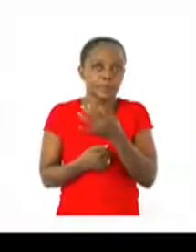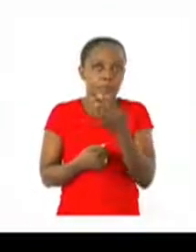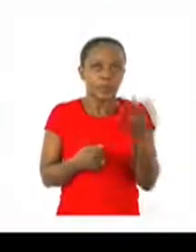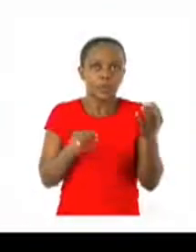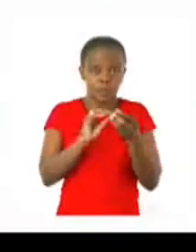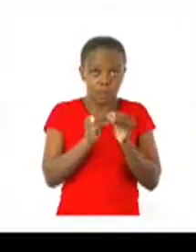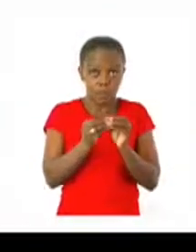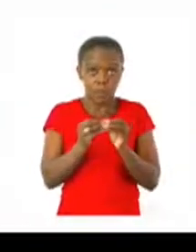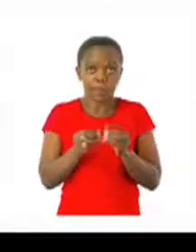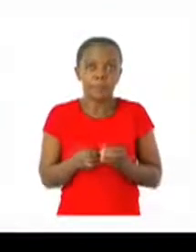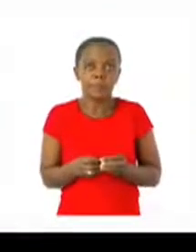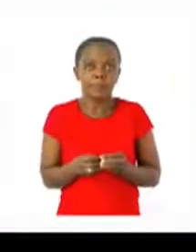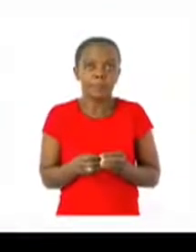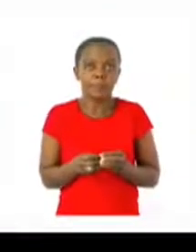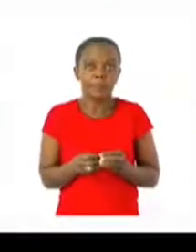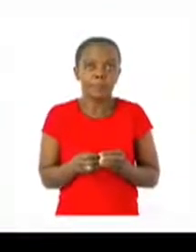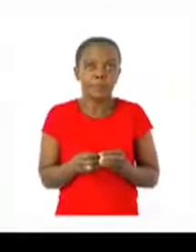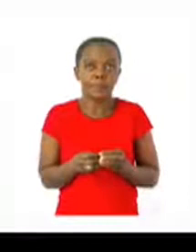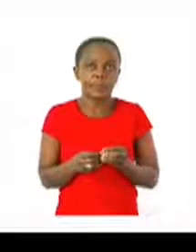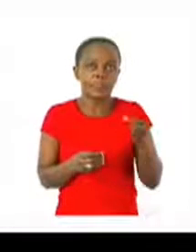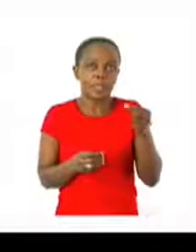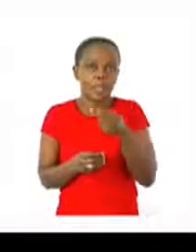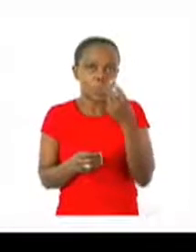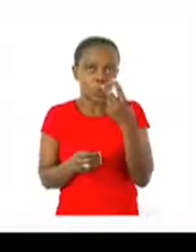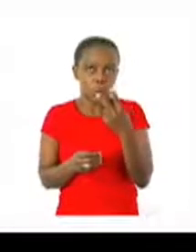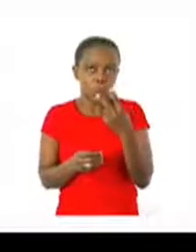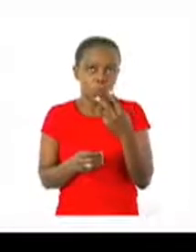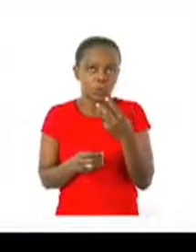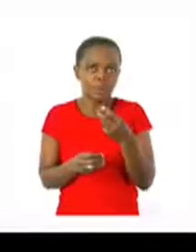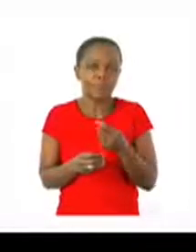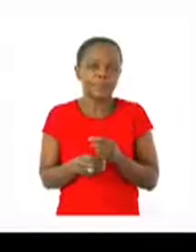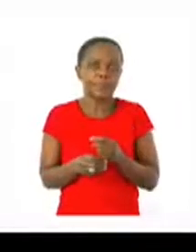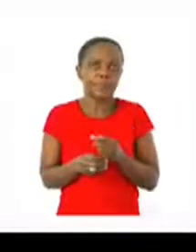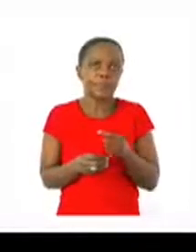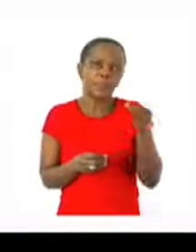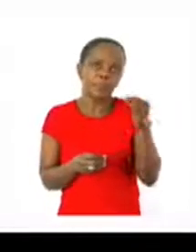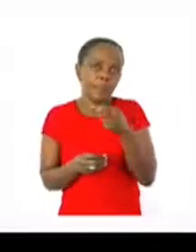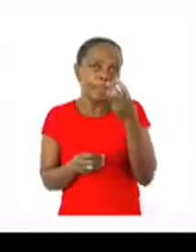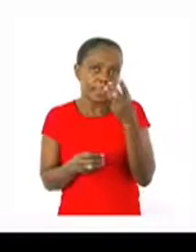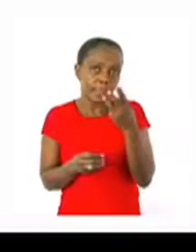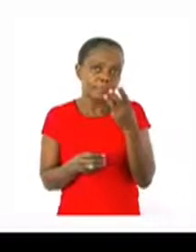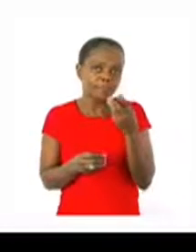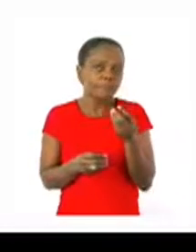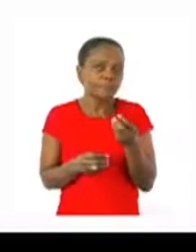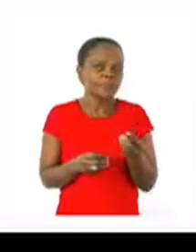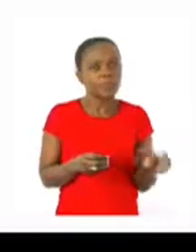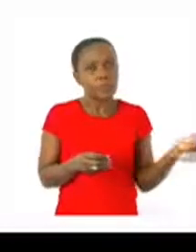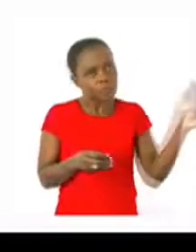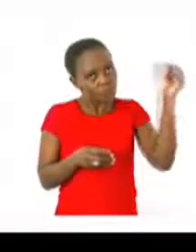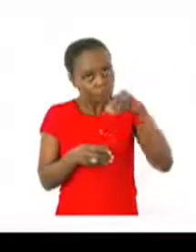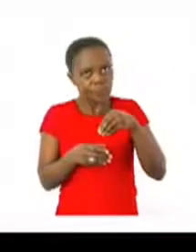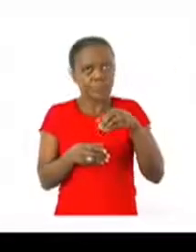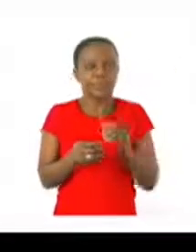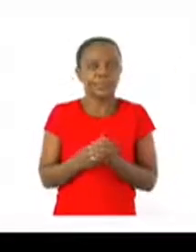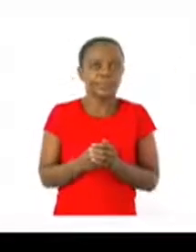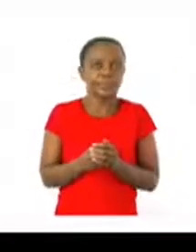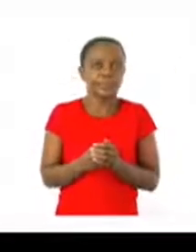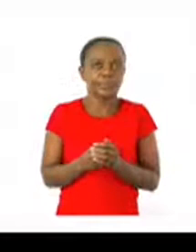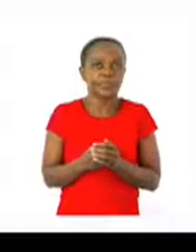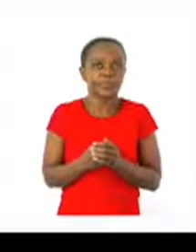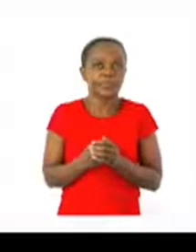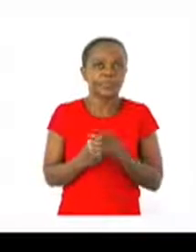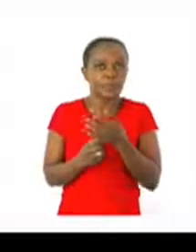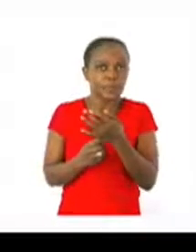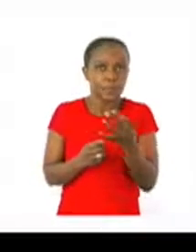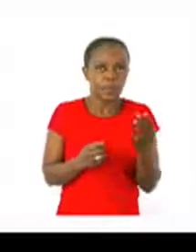numbers with the grade 2s, but grade 3s, as usual, feel free to join in. Let us count